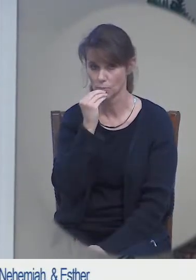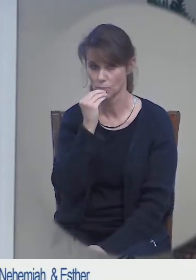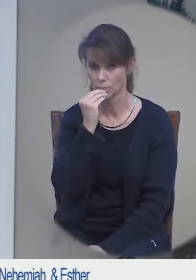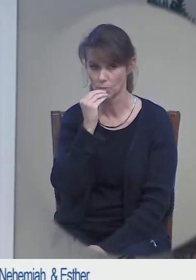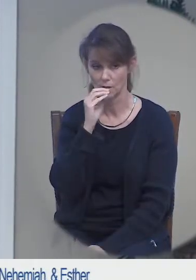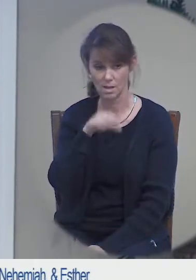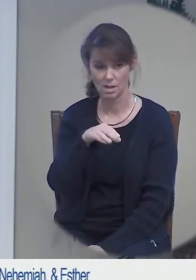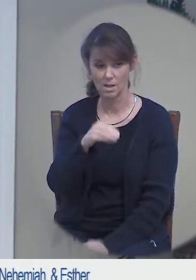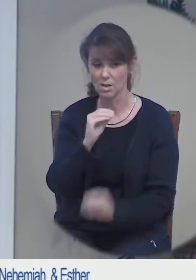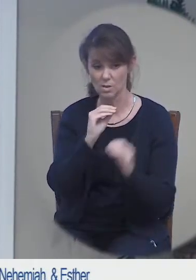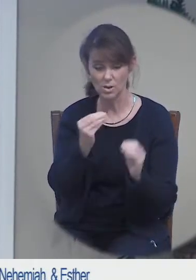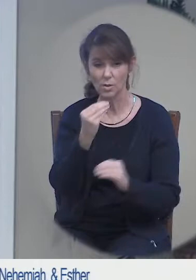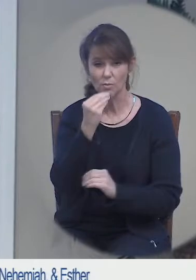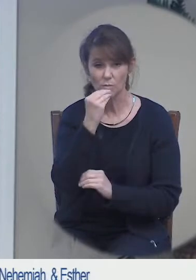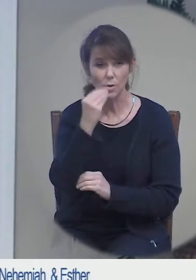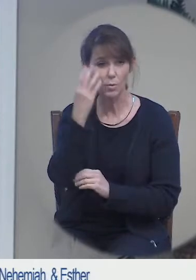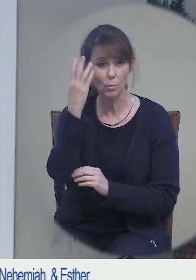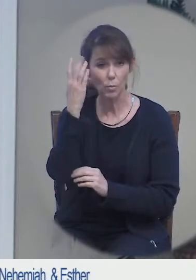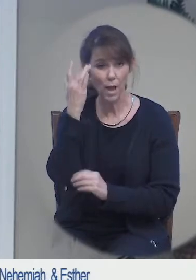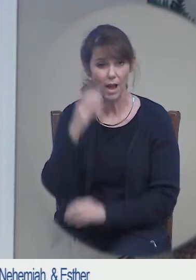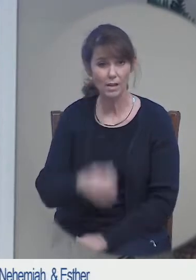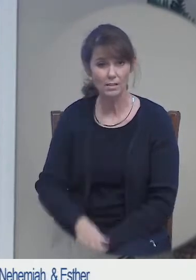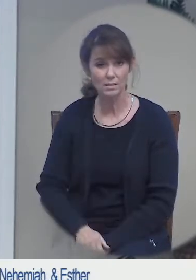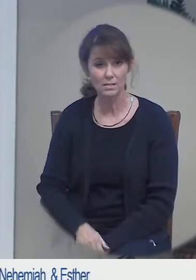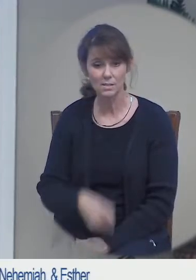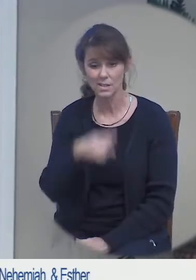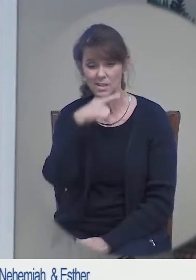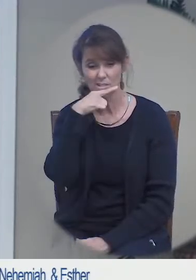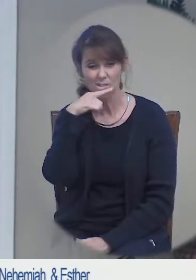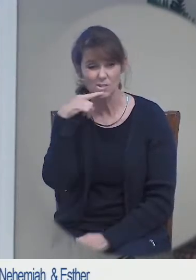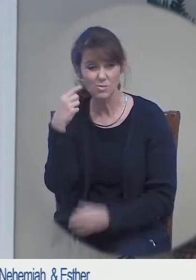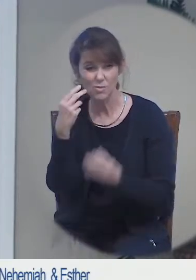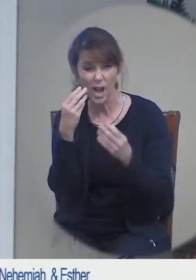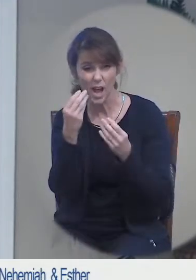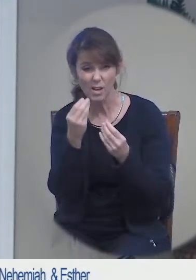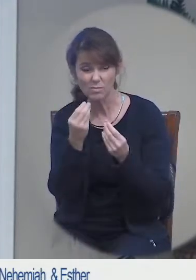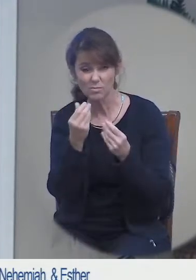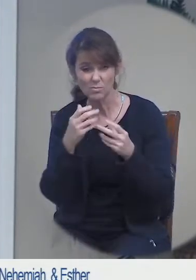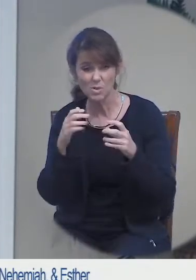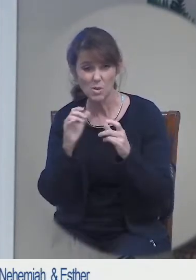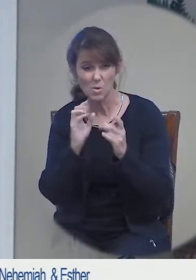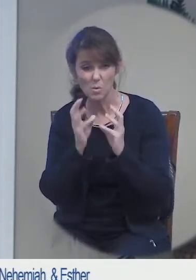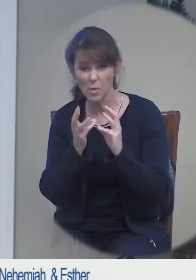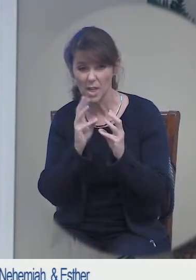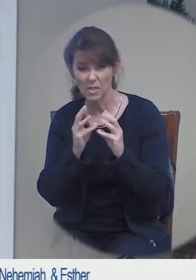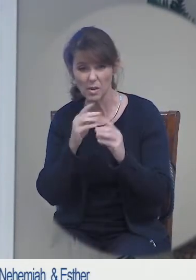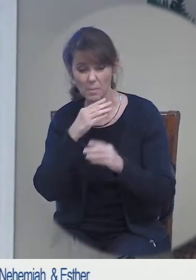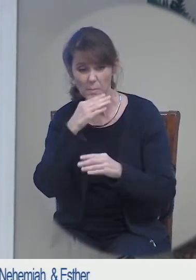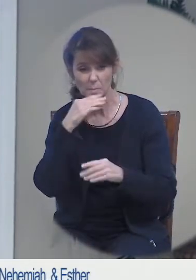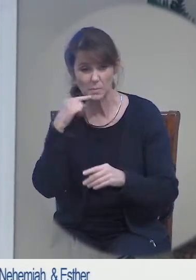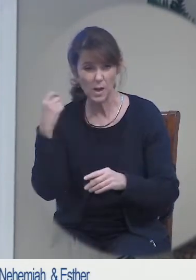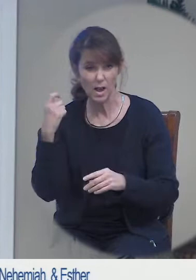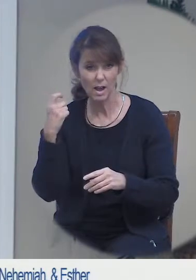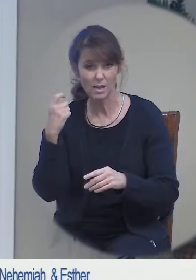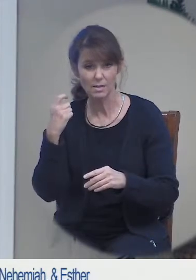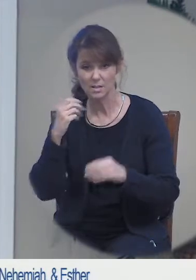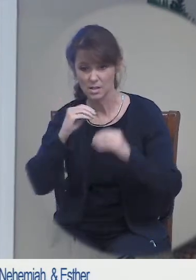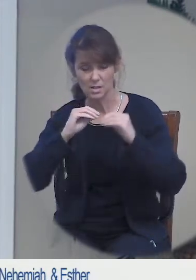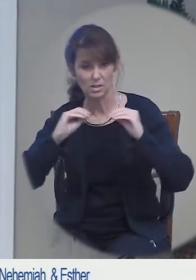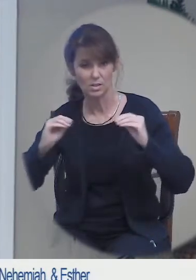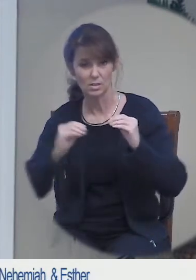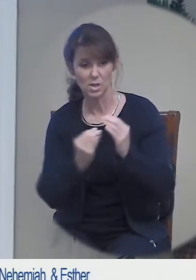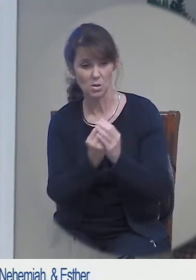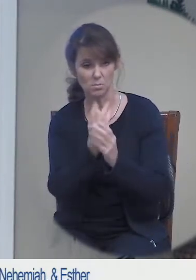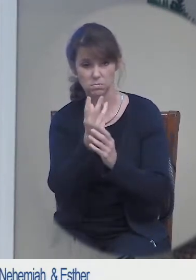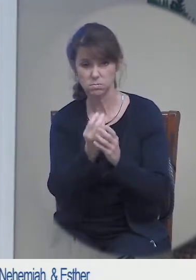result of just kind of inclement weather? Like, it was dry and the crops didn't produce? I don't think so. It seems